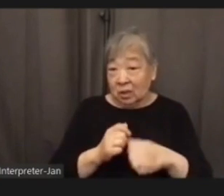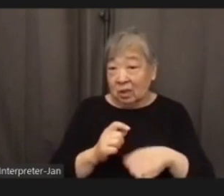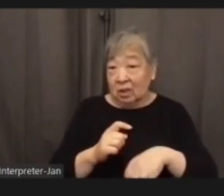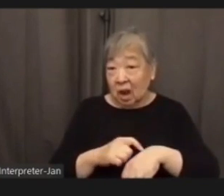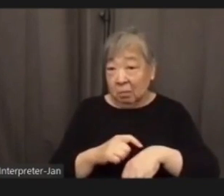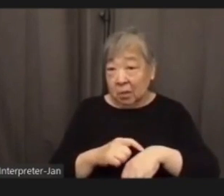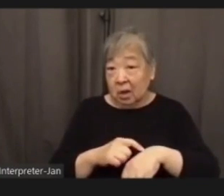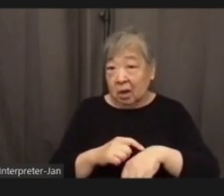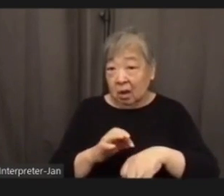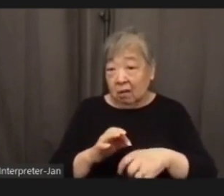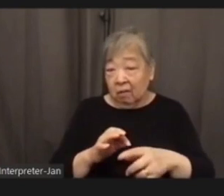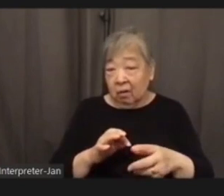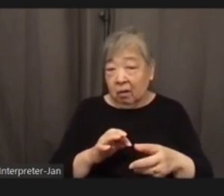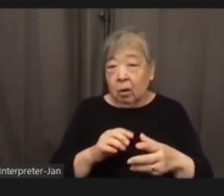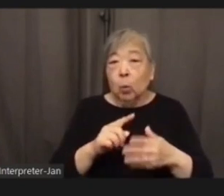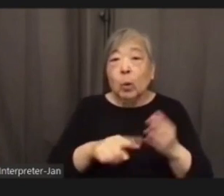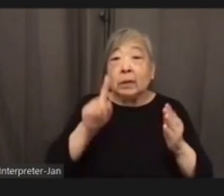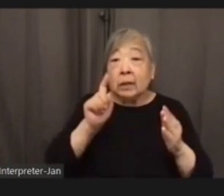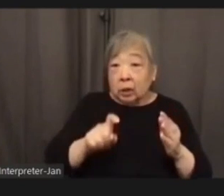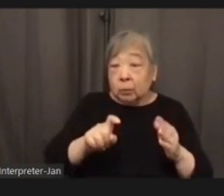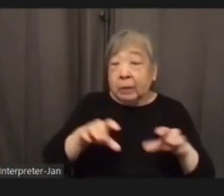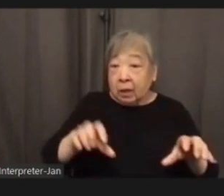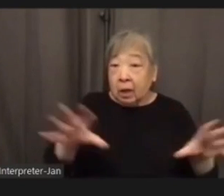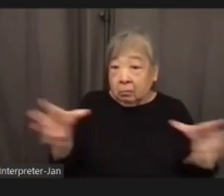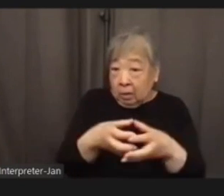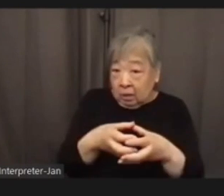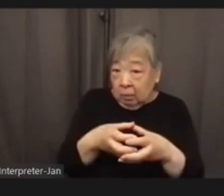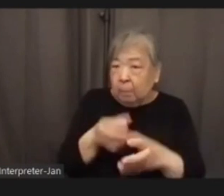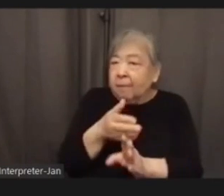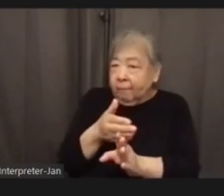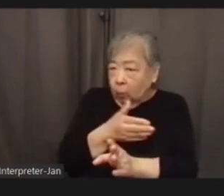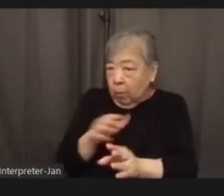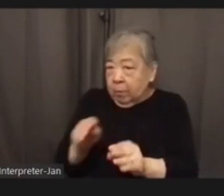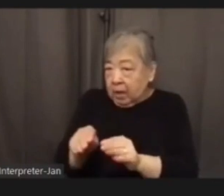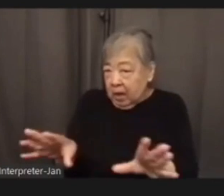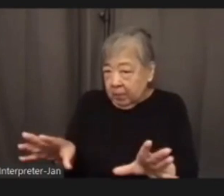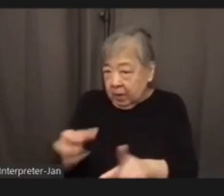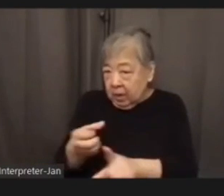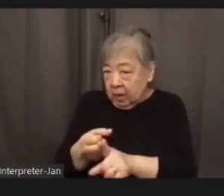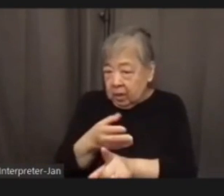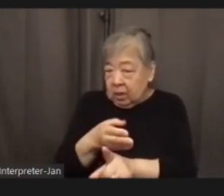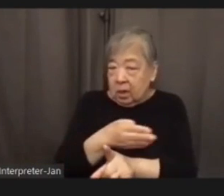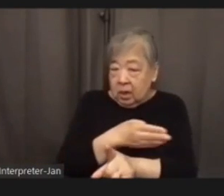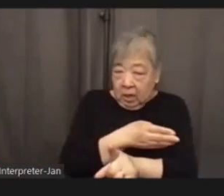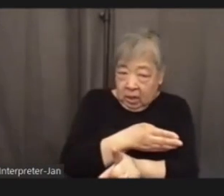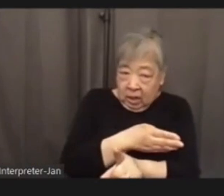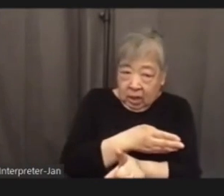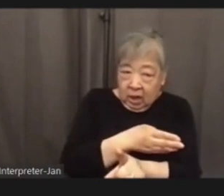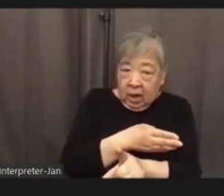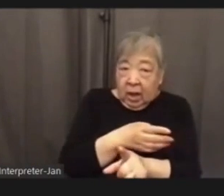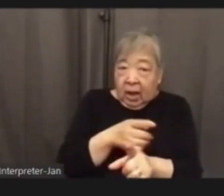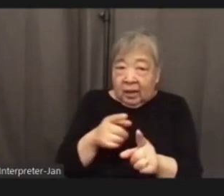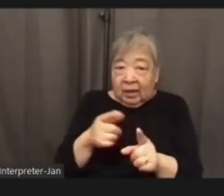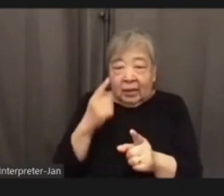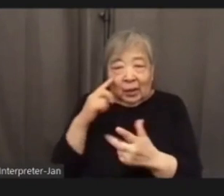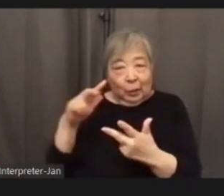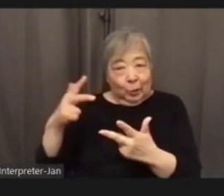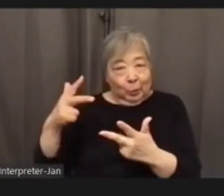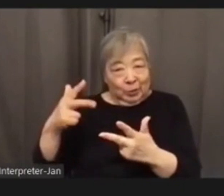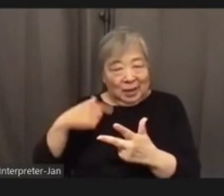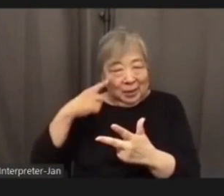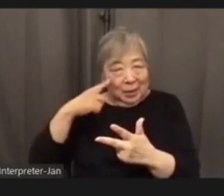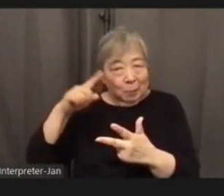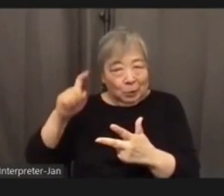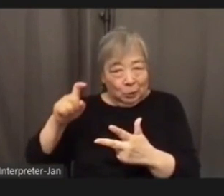what needed to be done as an ensemble prior to the pandemic. And a third person, I think Quetzal, we should mention, who